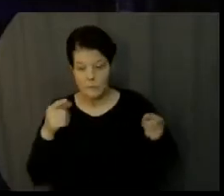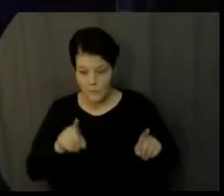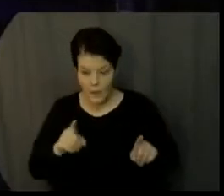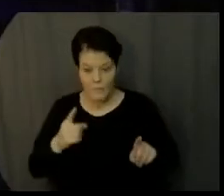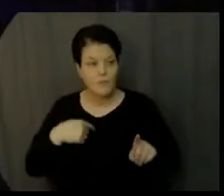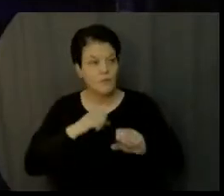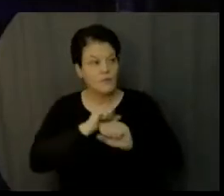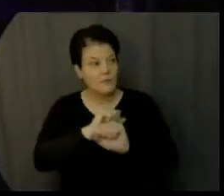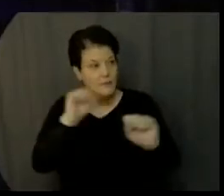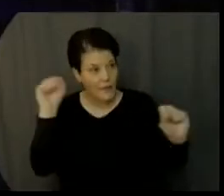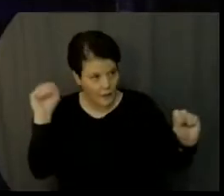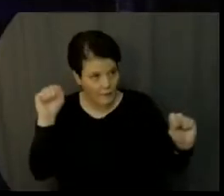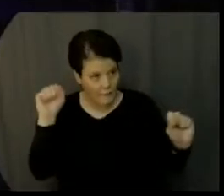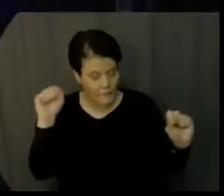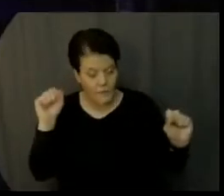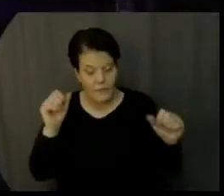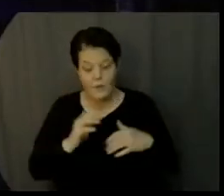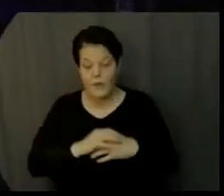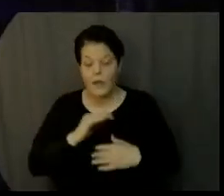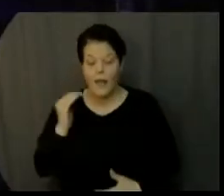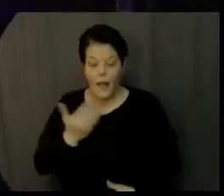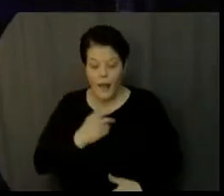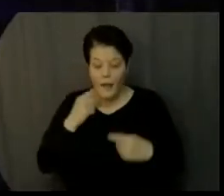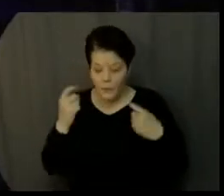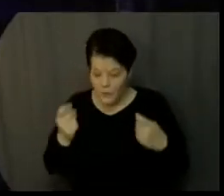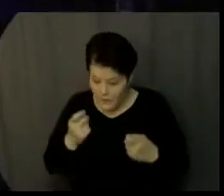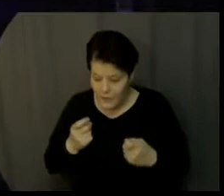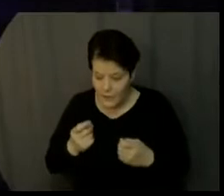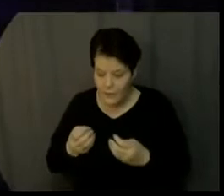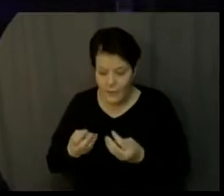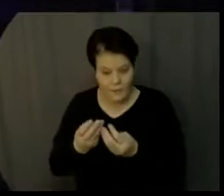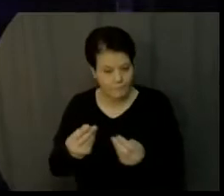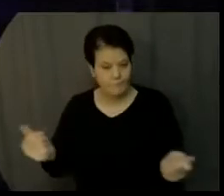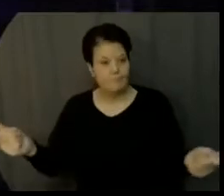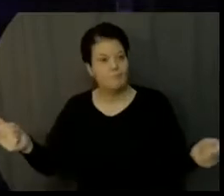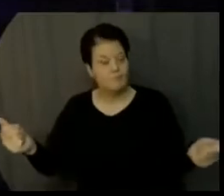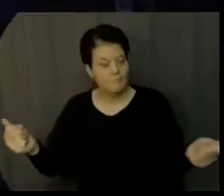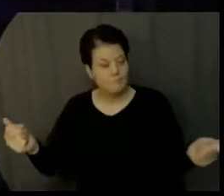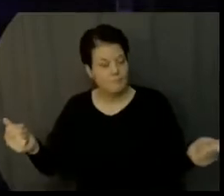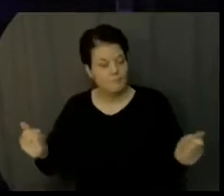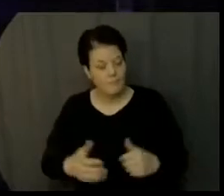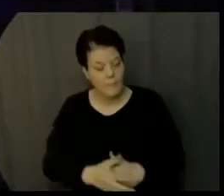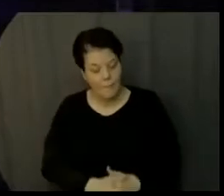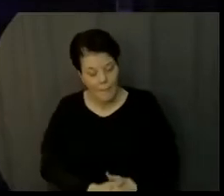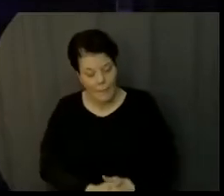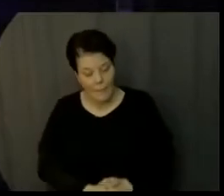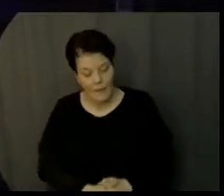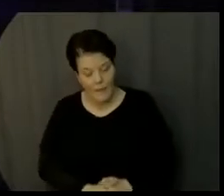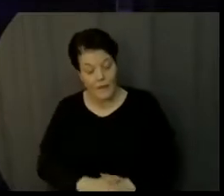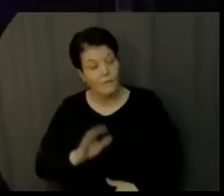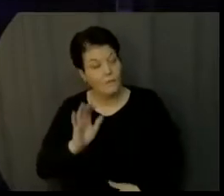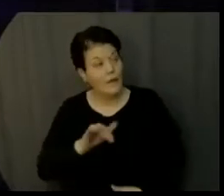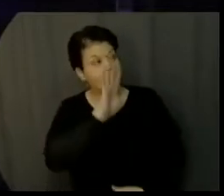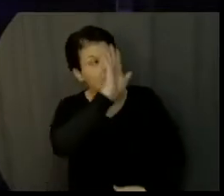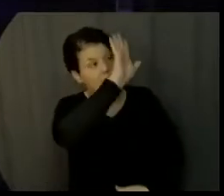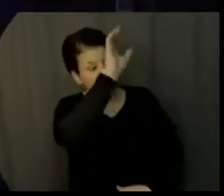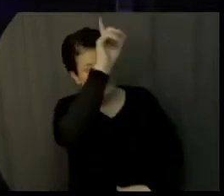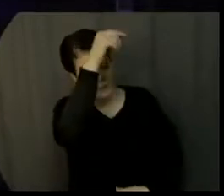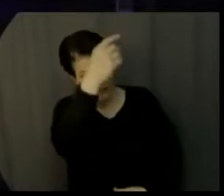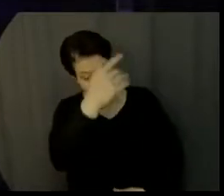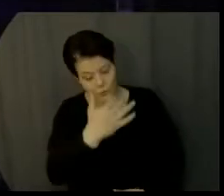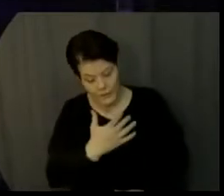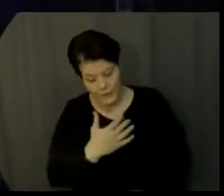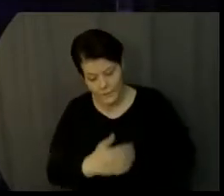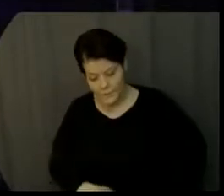the consequences of sin. We're saved from death. We're saved from destruction. That is God's saving grace. Last week, Pastor Dave talked